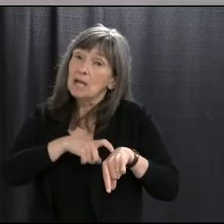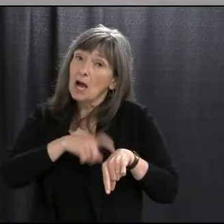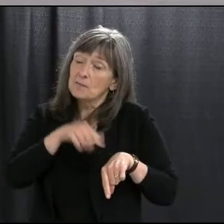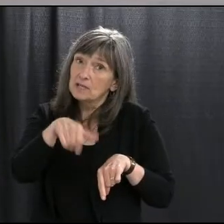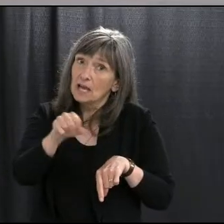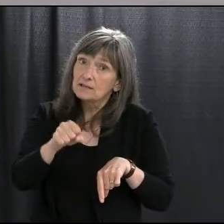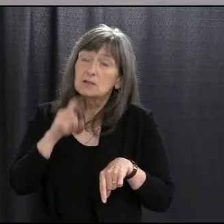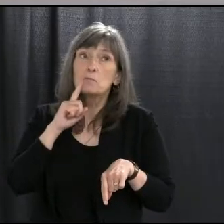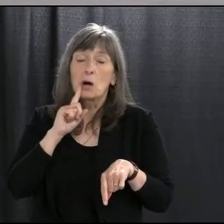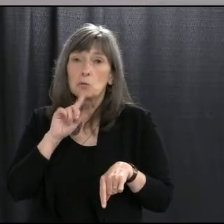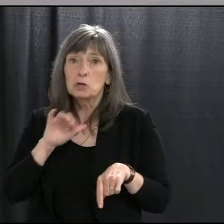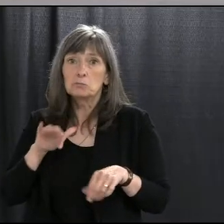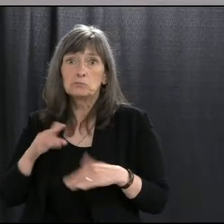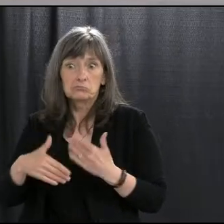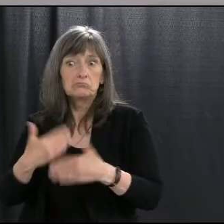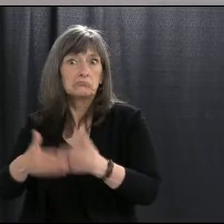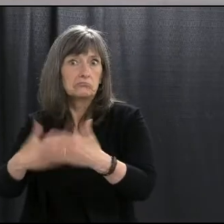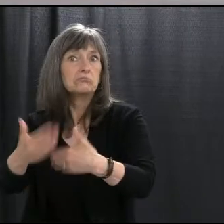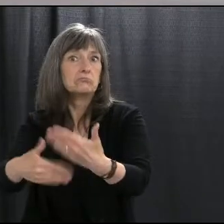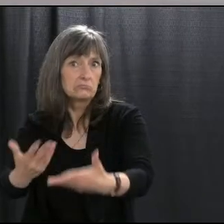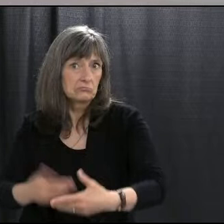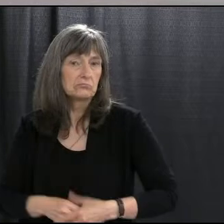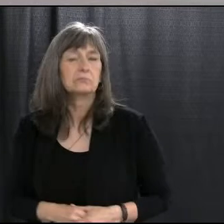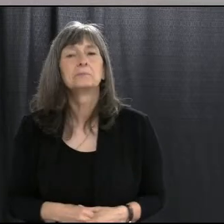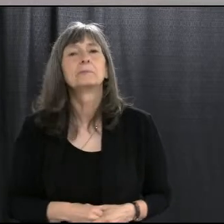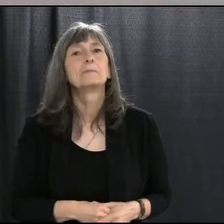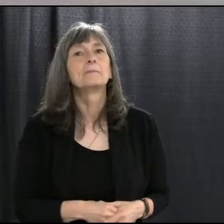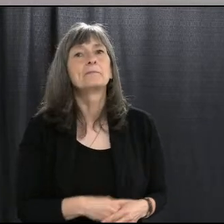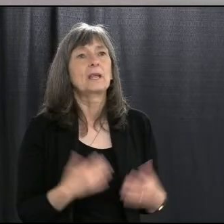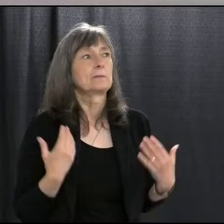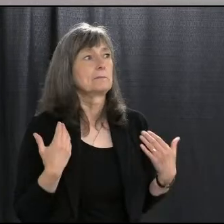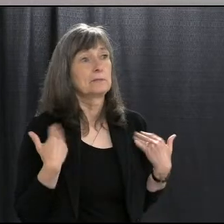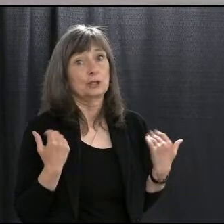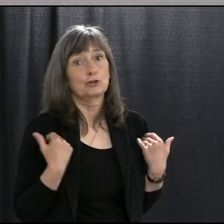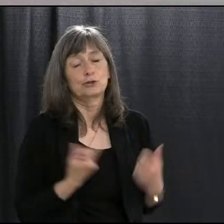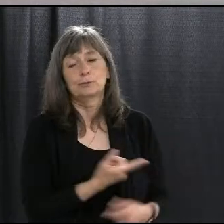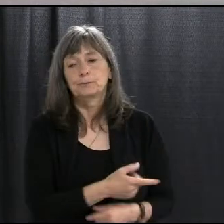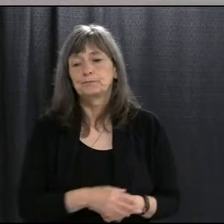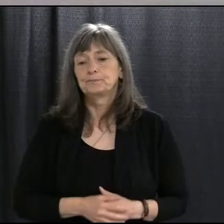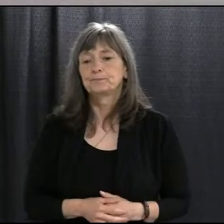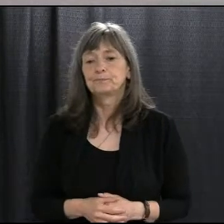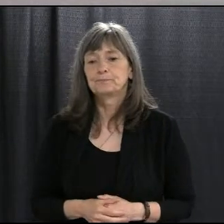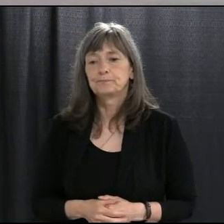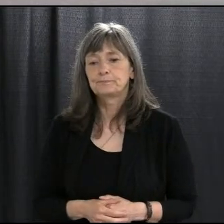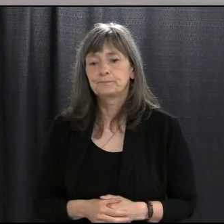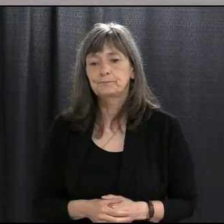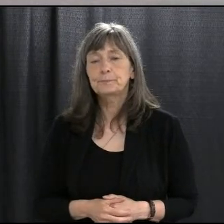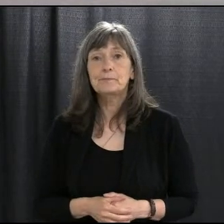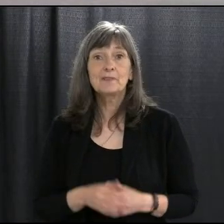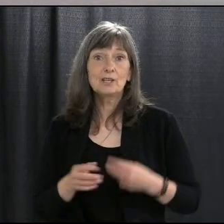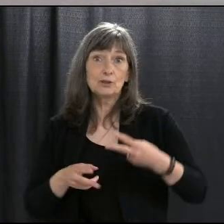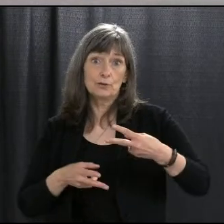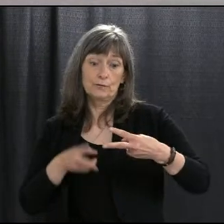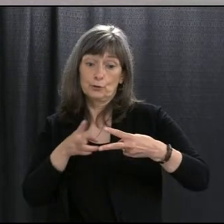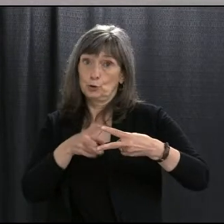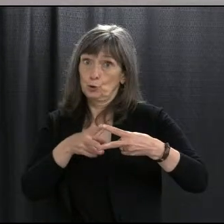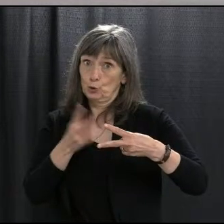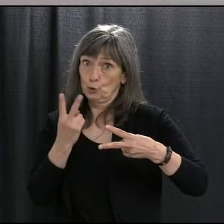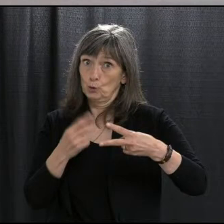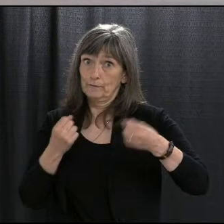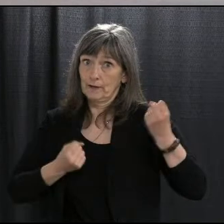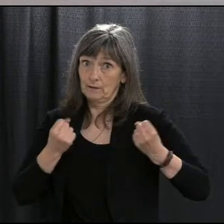Minister. Thank you very much. And I guess just to give a glimpse into, these are the first two. We will be